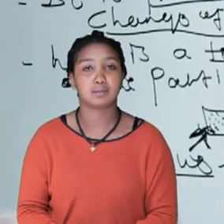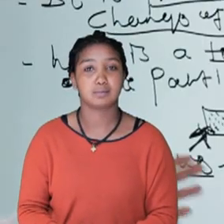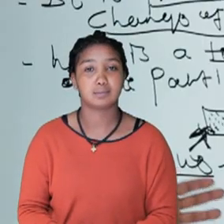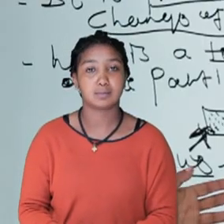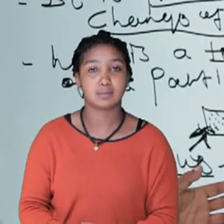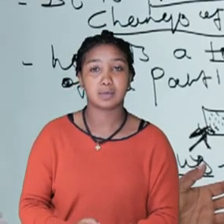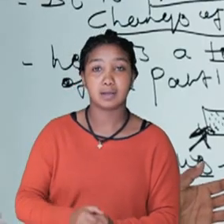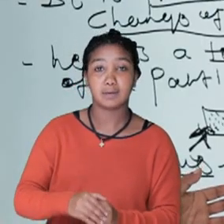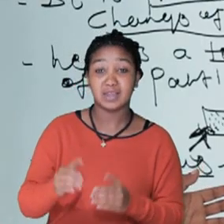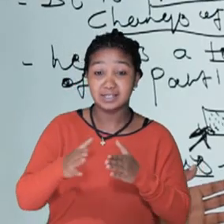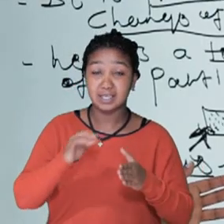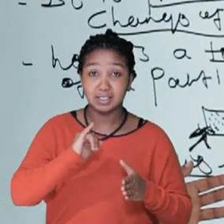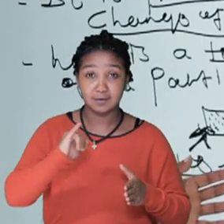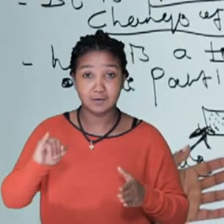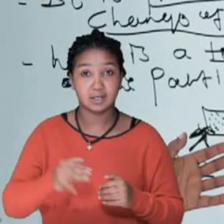Extensive is